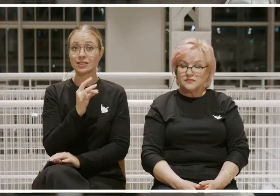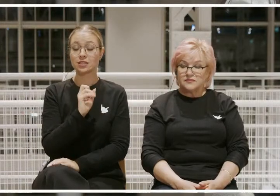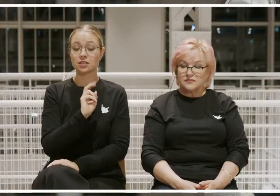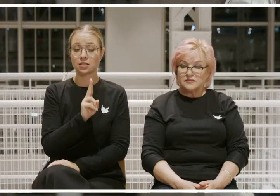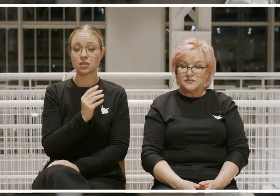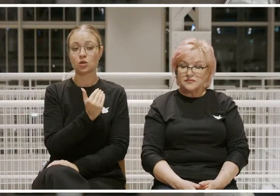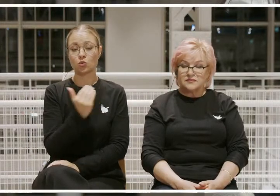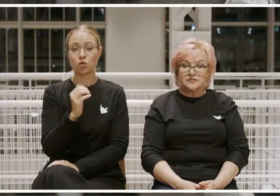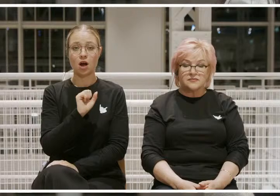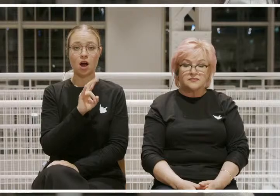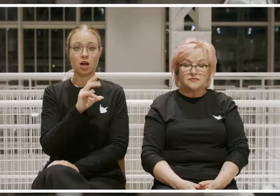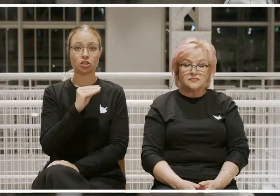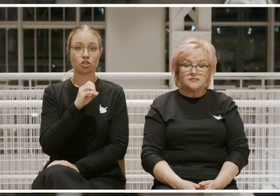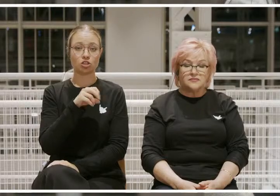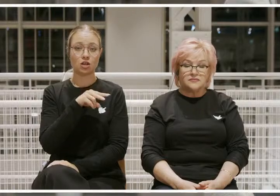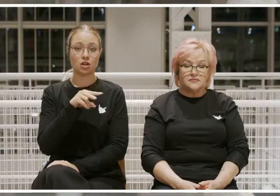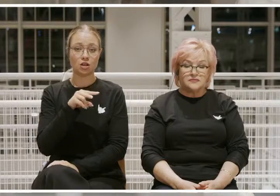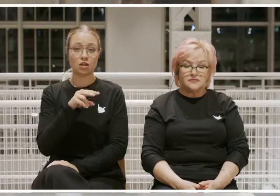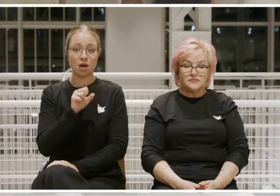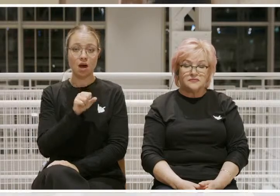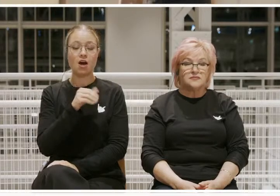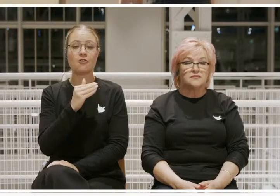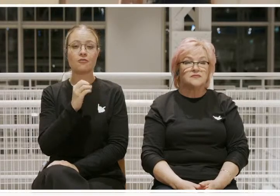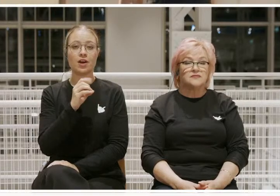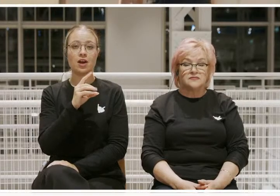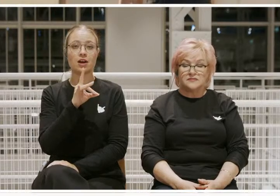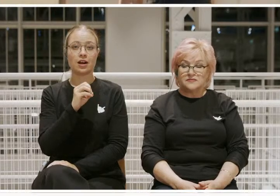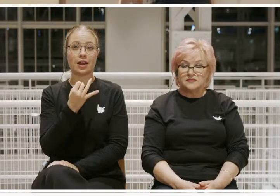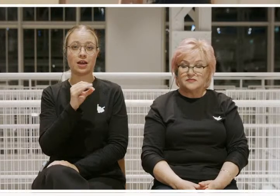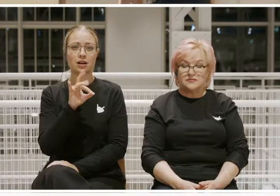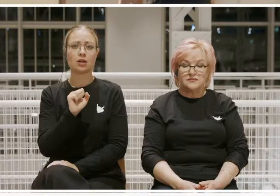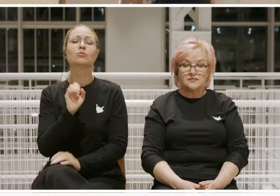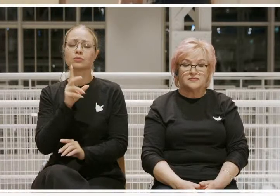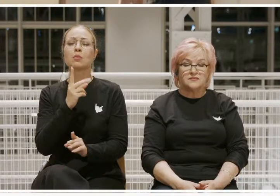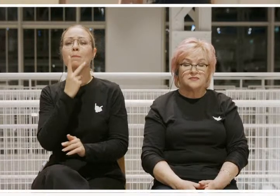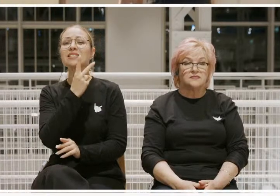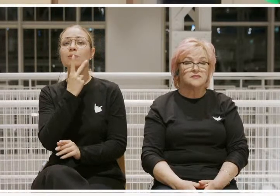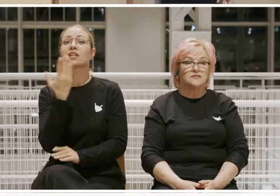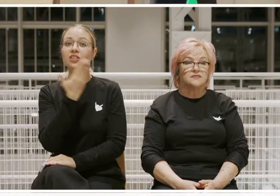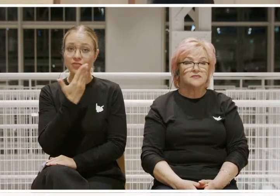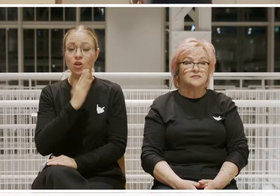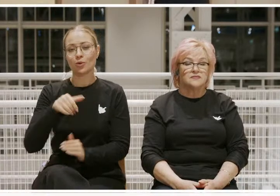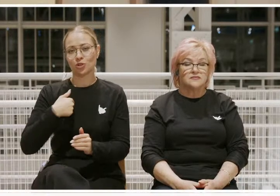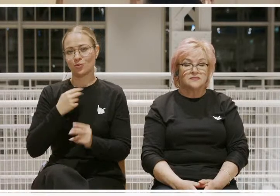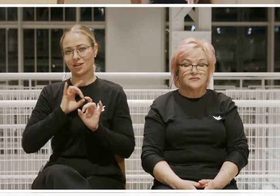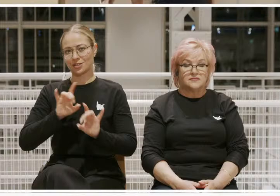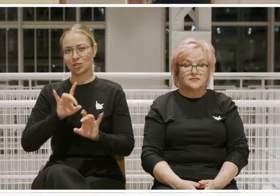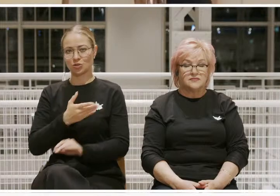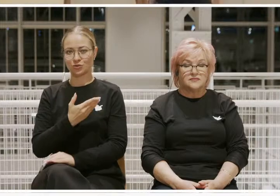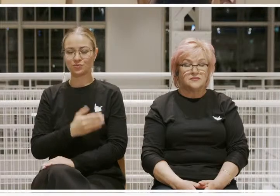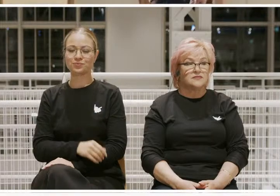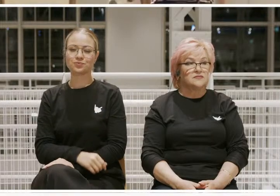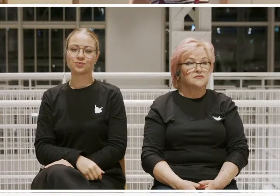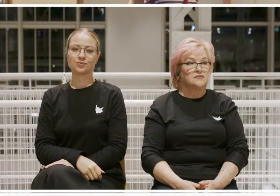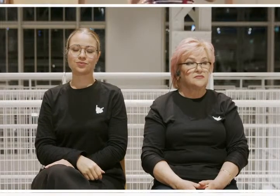Her work points out the maybe we can watch the video and then I can continue.